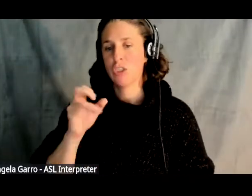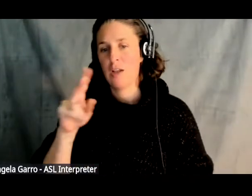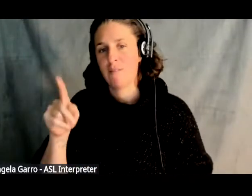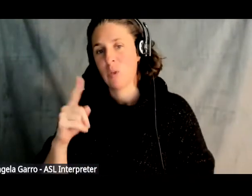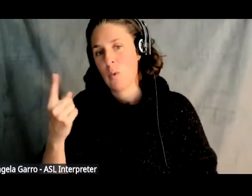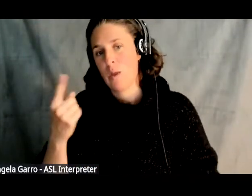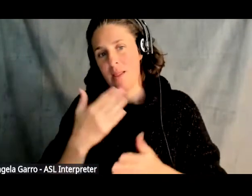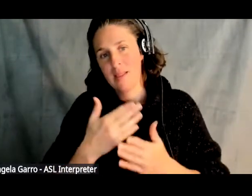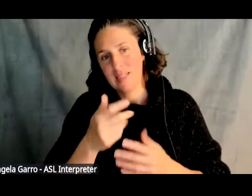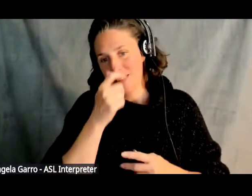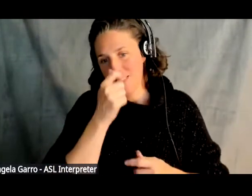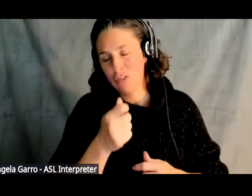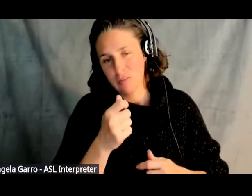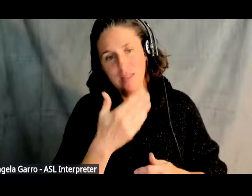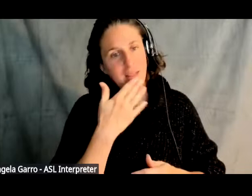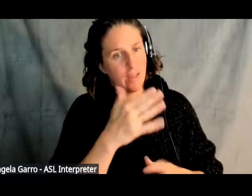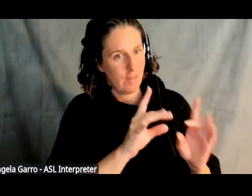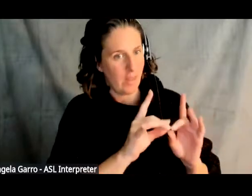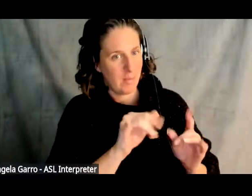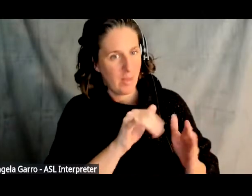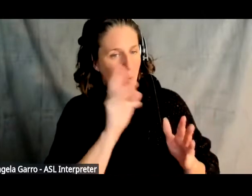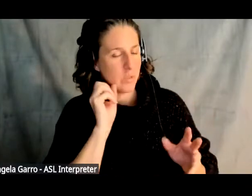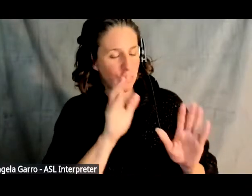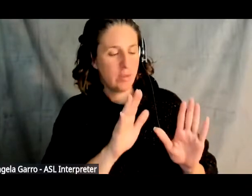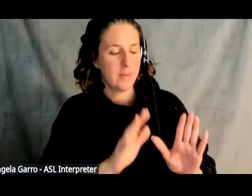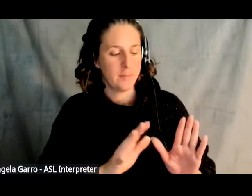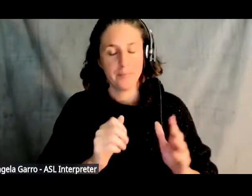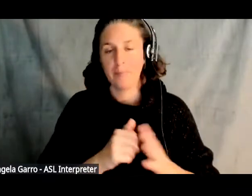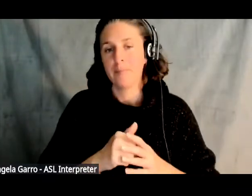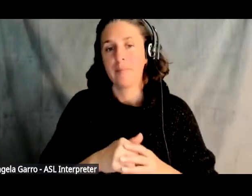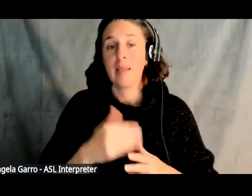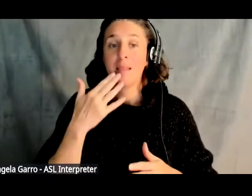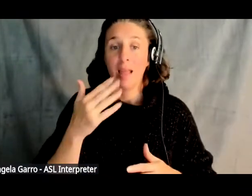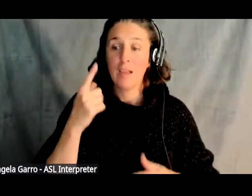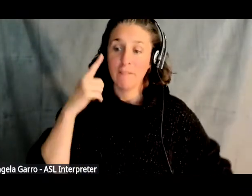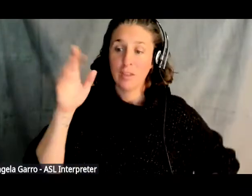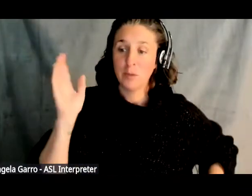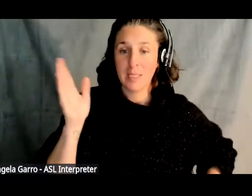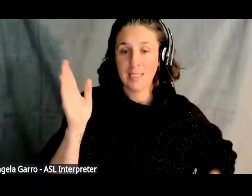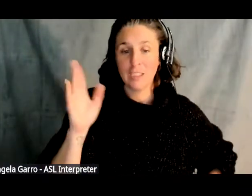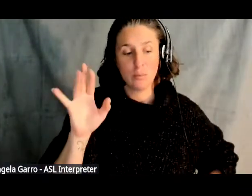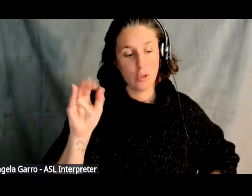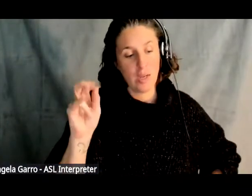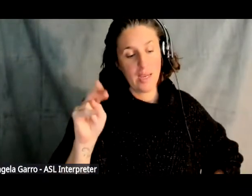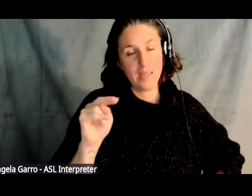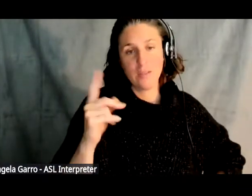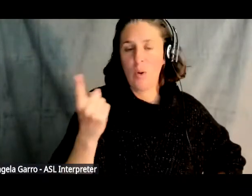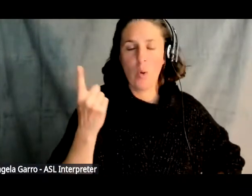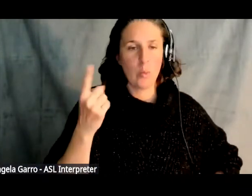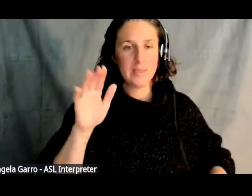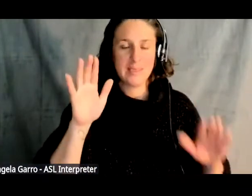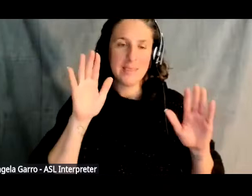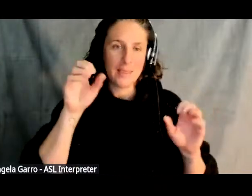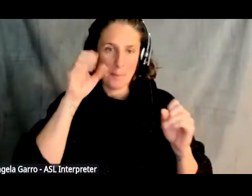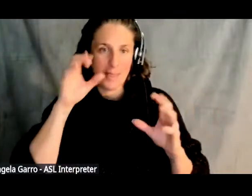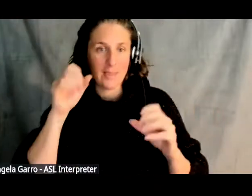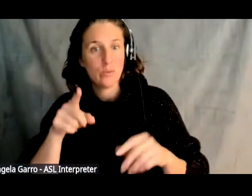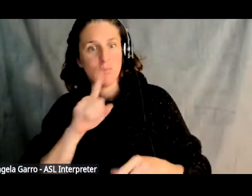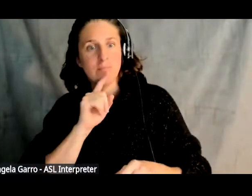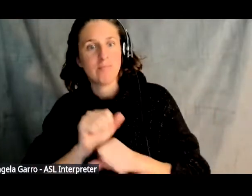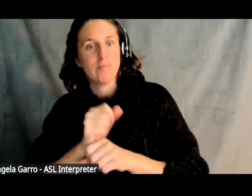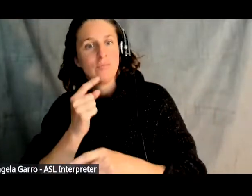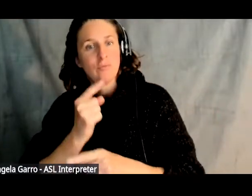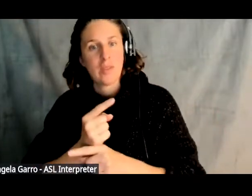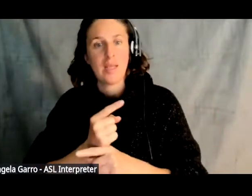that, but I want to thank you for your comment. That was great. I want to thank you for the presentation, Brian. It's always amazing. And you're absolutely right. He